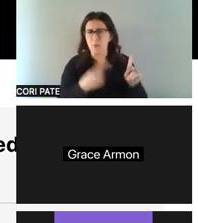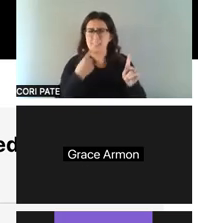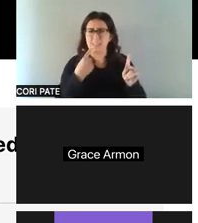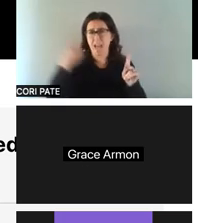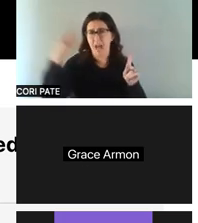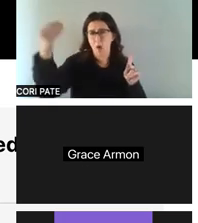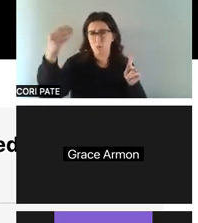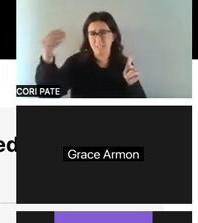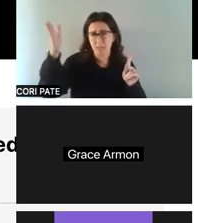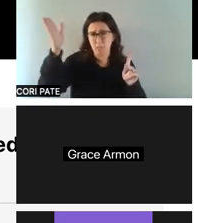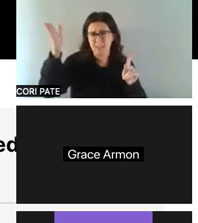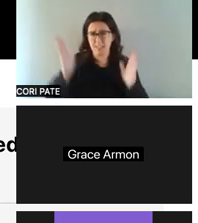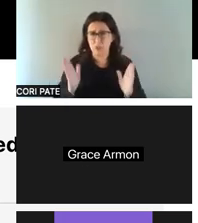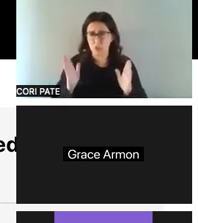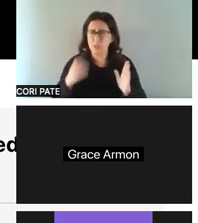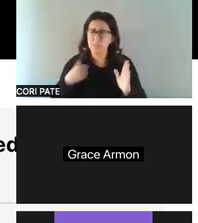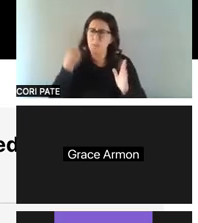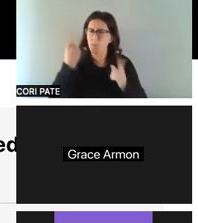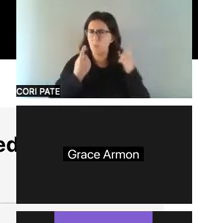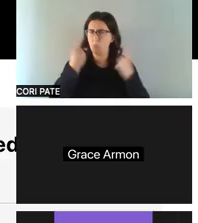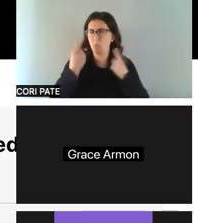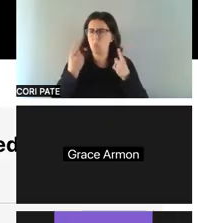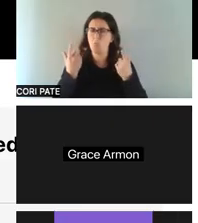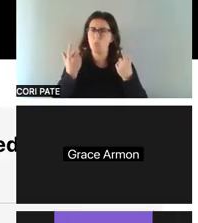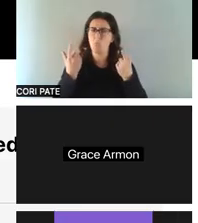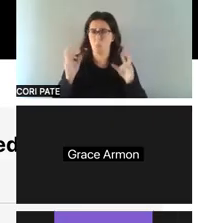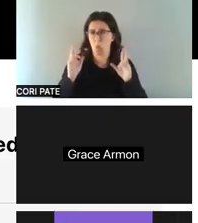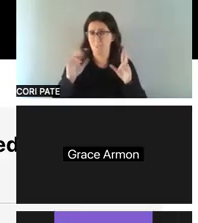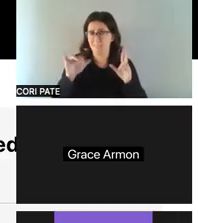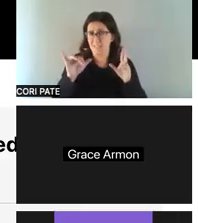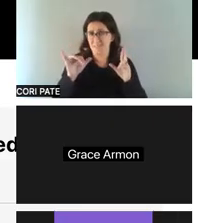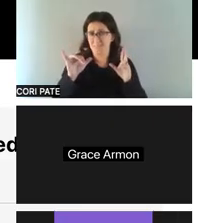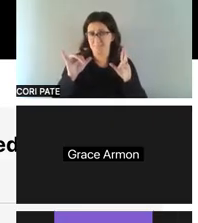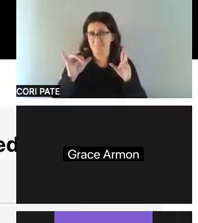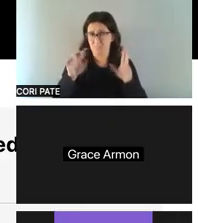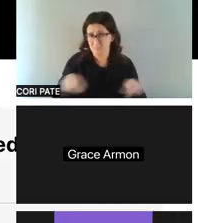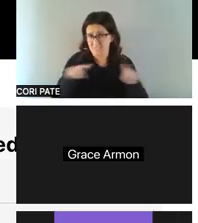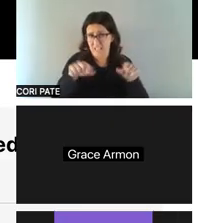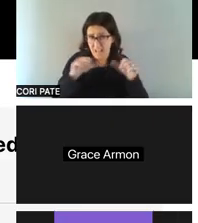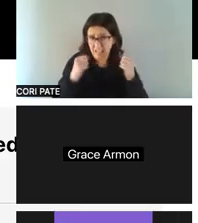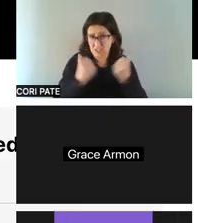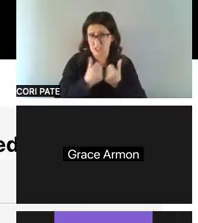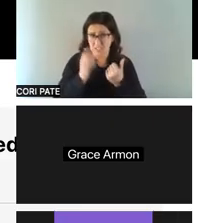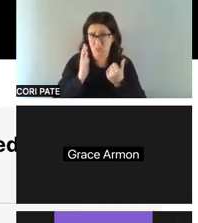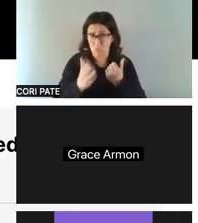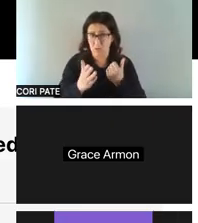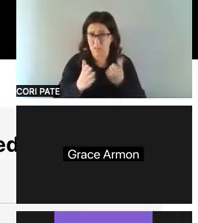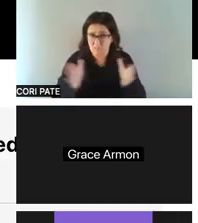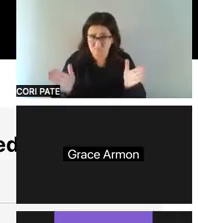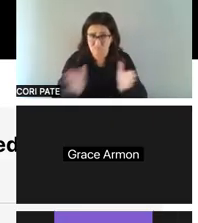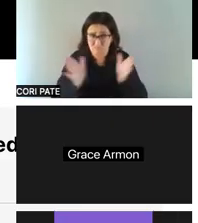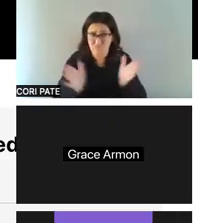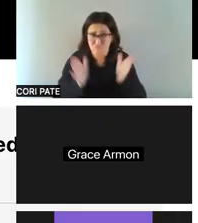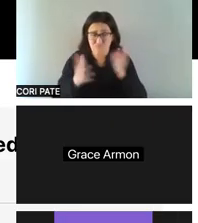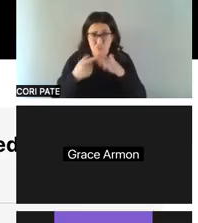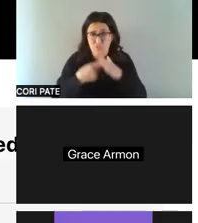presentations. If so, then we're hoping that this is driven by you, by the agency, by the employment specialist. We're